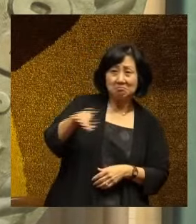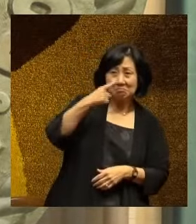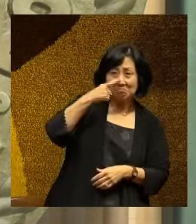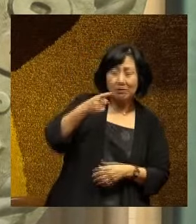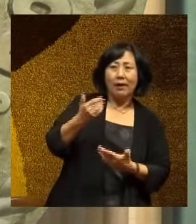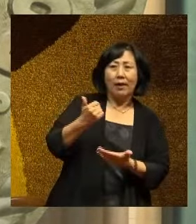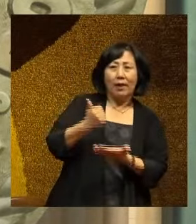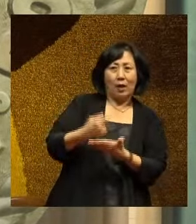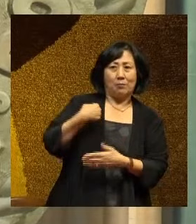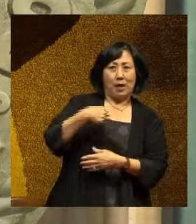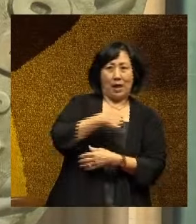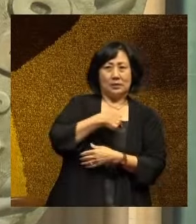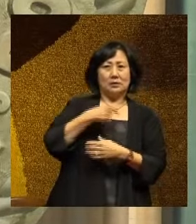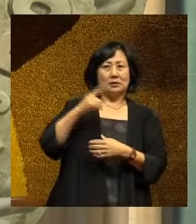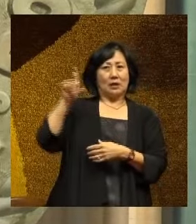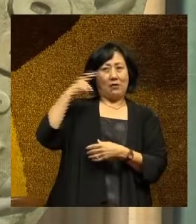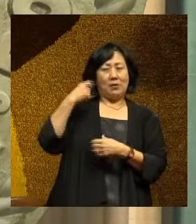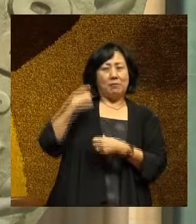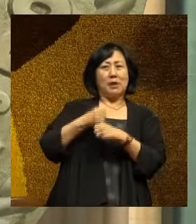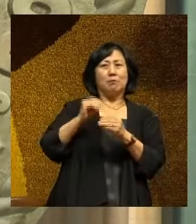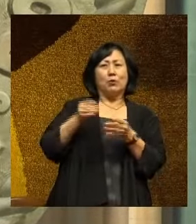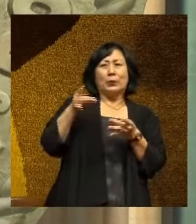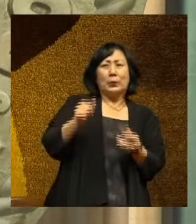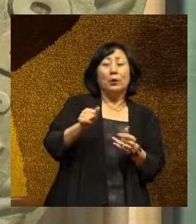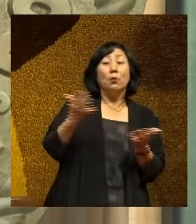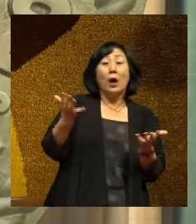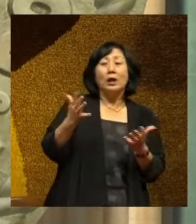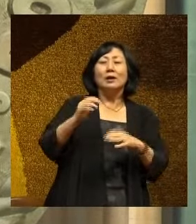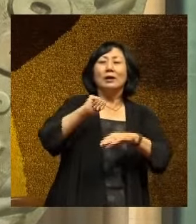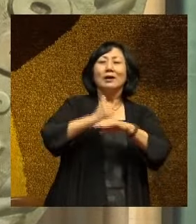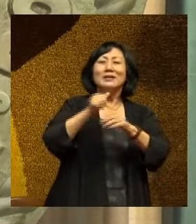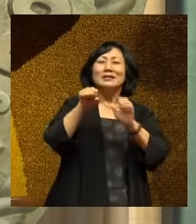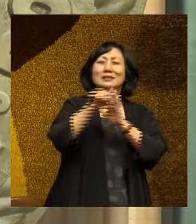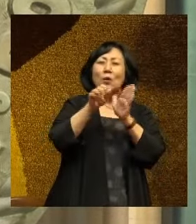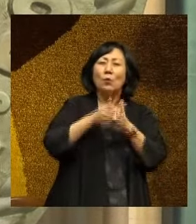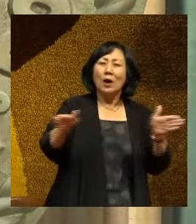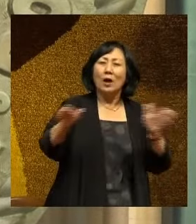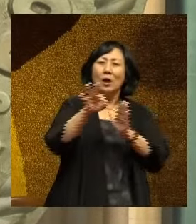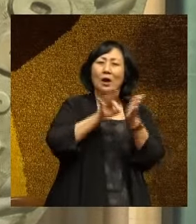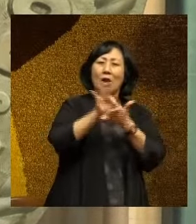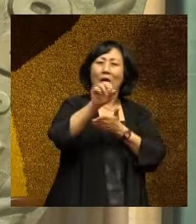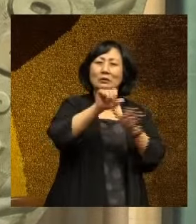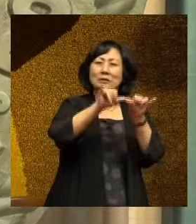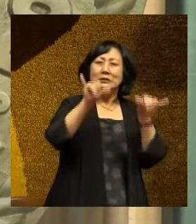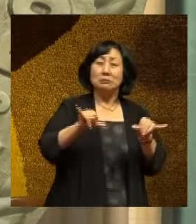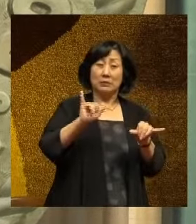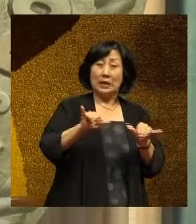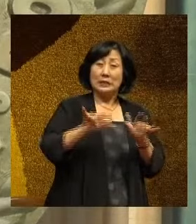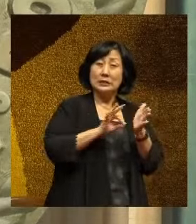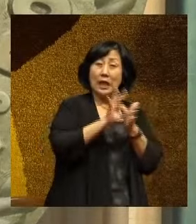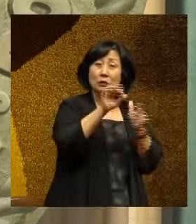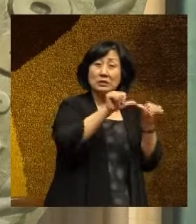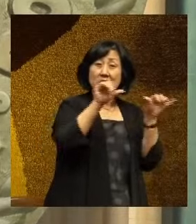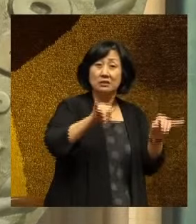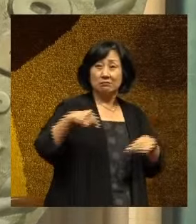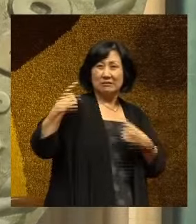by replacing a statewide accounting system that hasn't been updated in the last 50